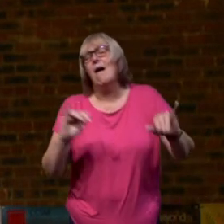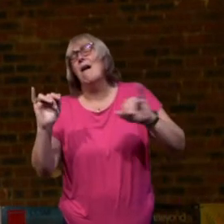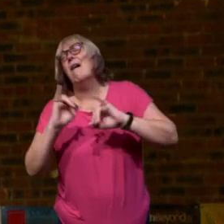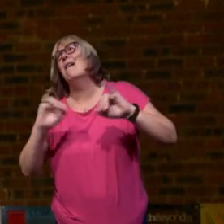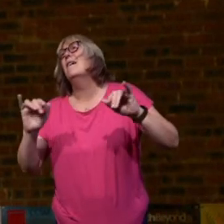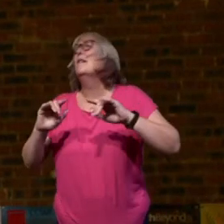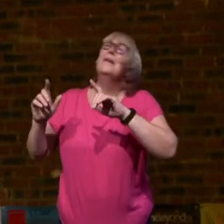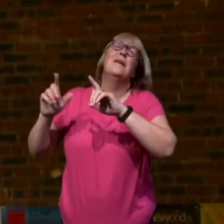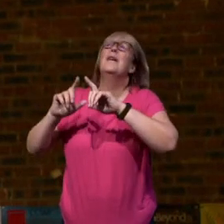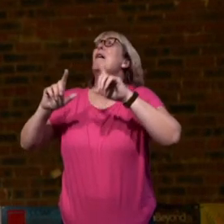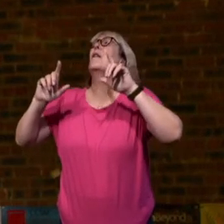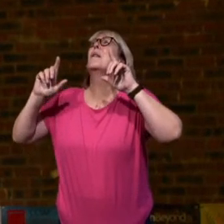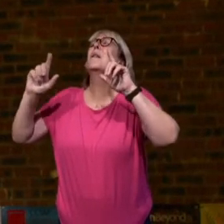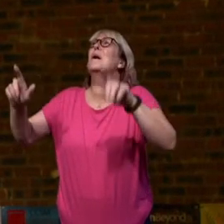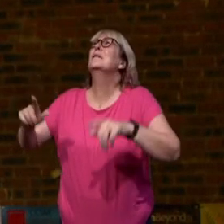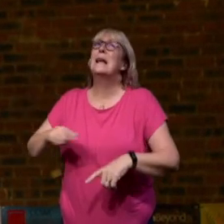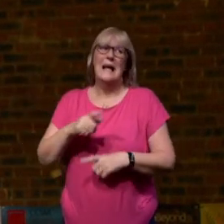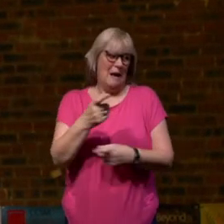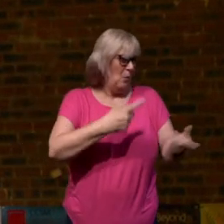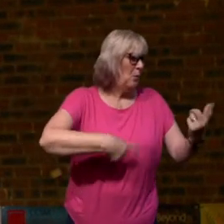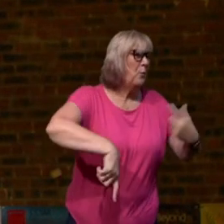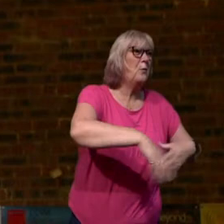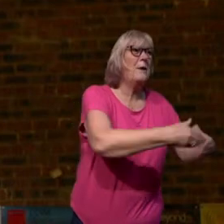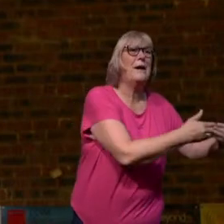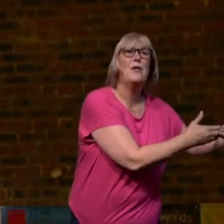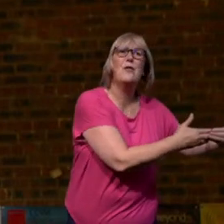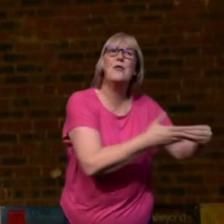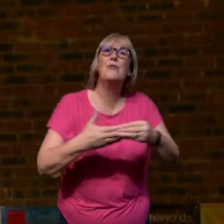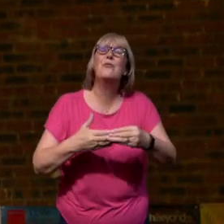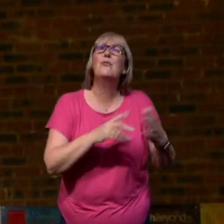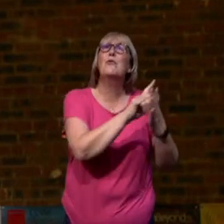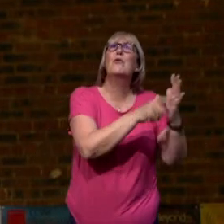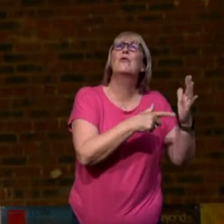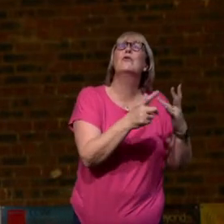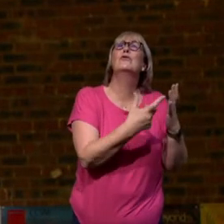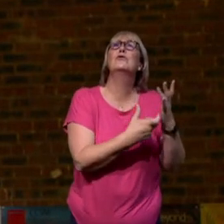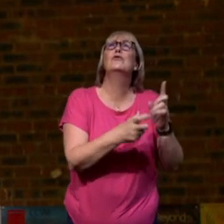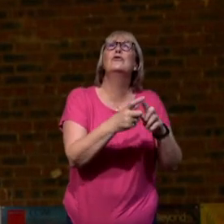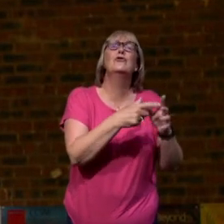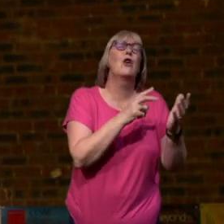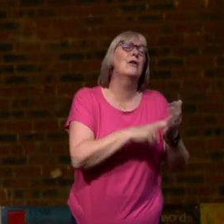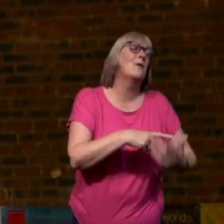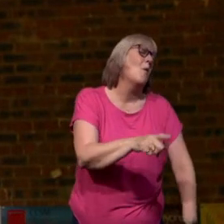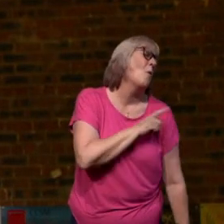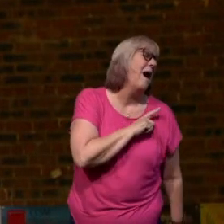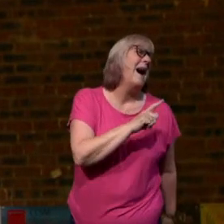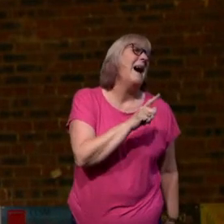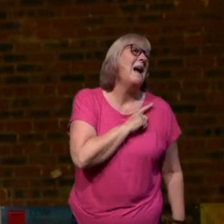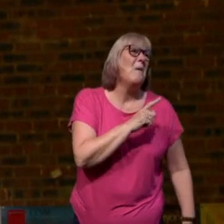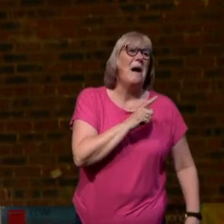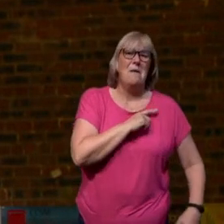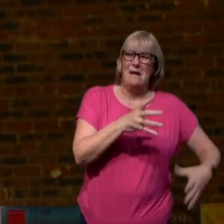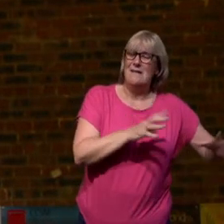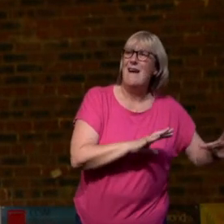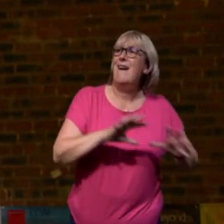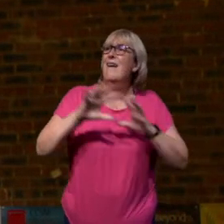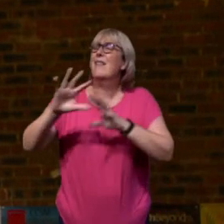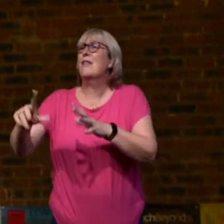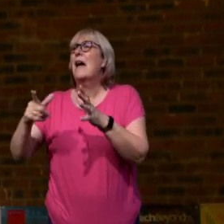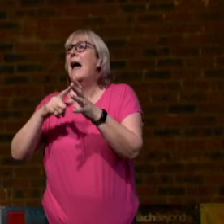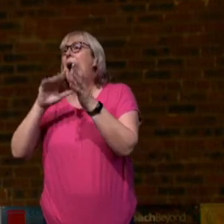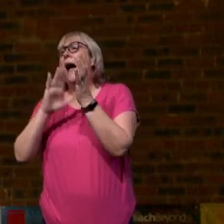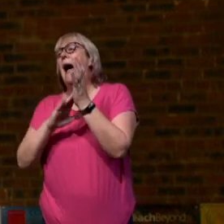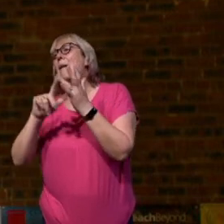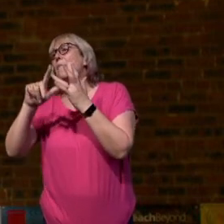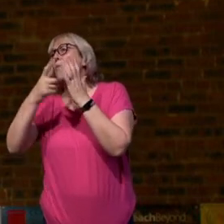Lord, why did you ever bring this people across the Jordan to deliver us into the hands of the Amorites to destroy us?